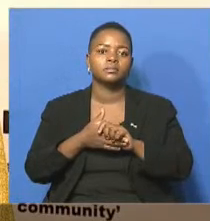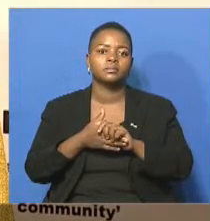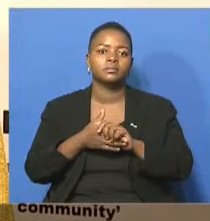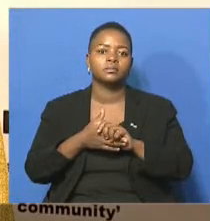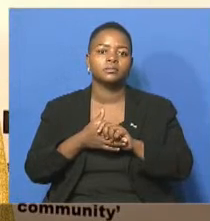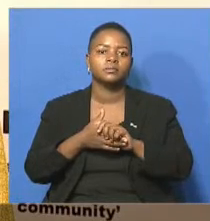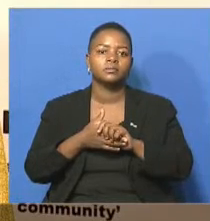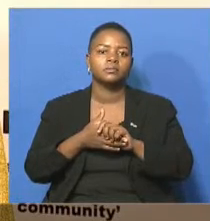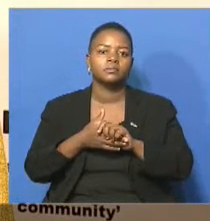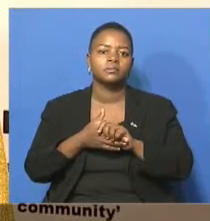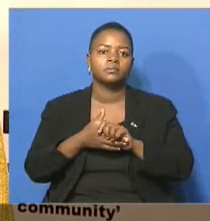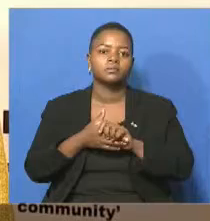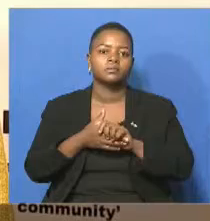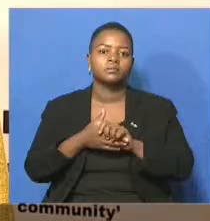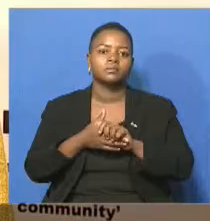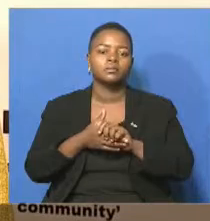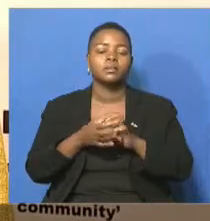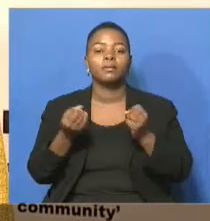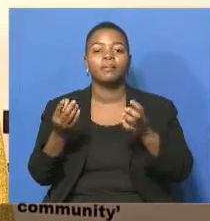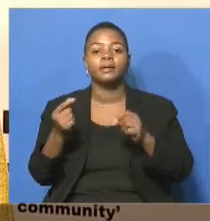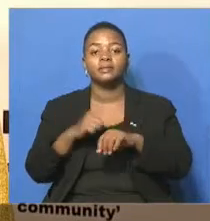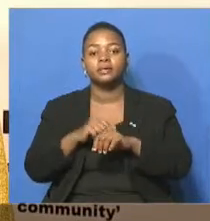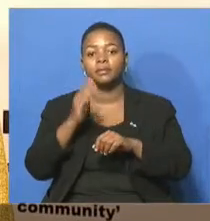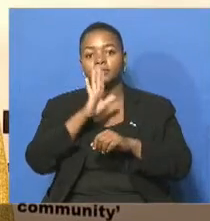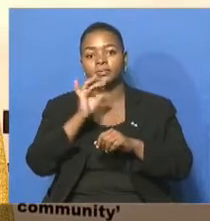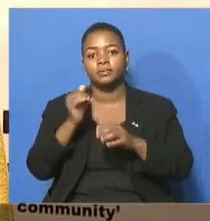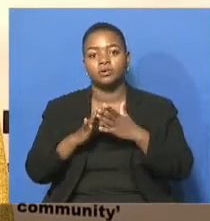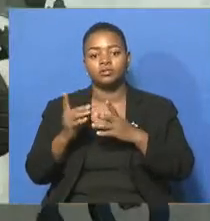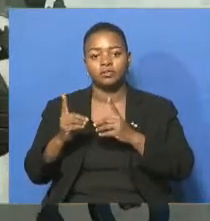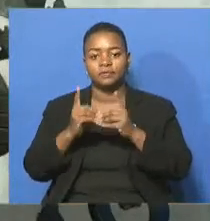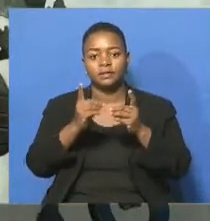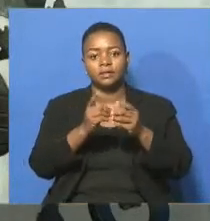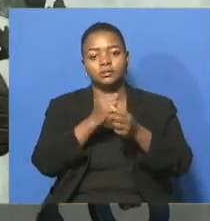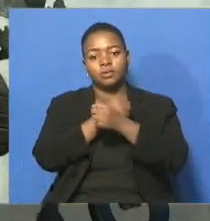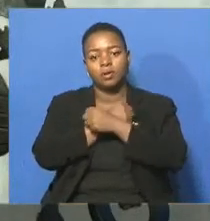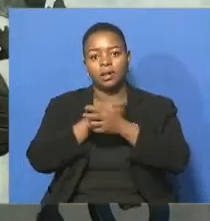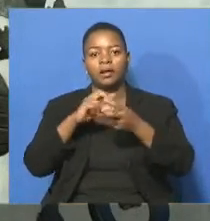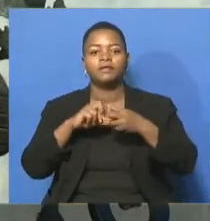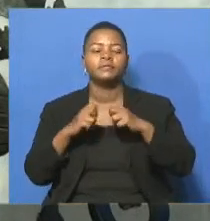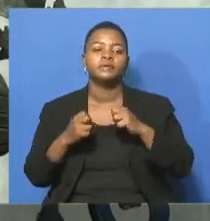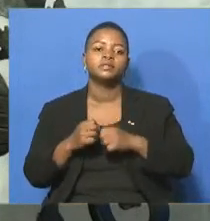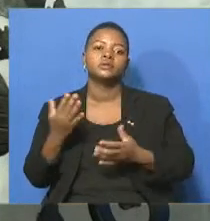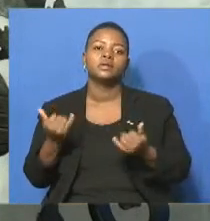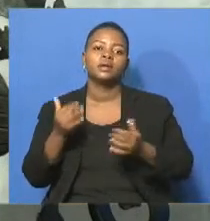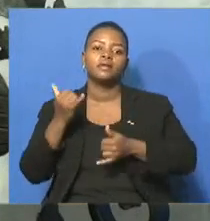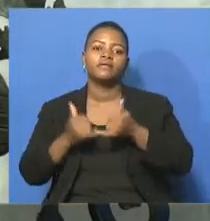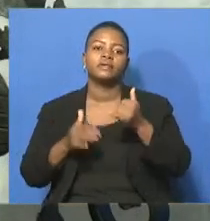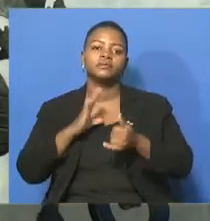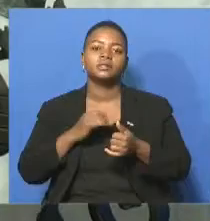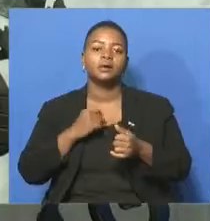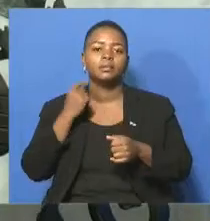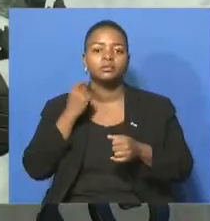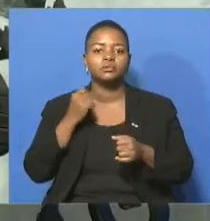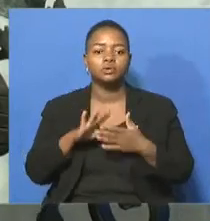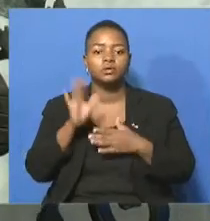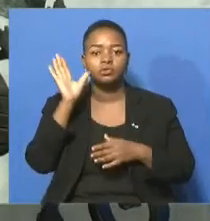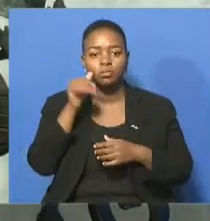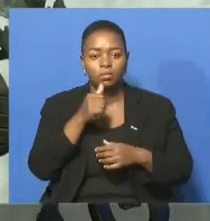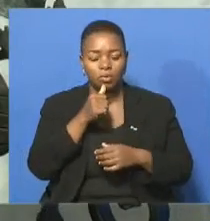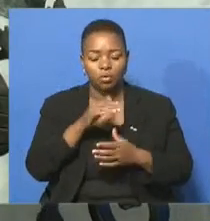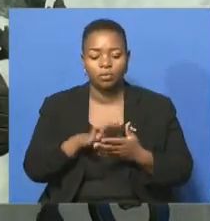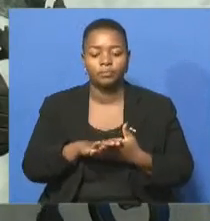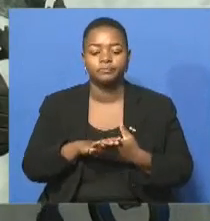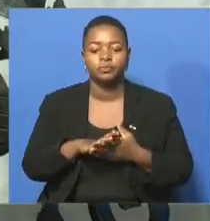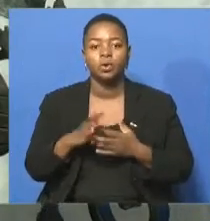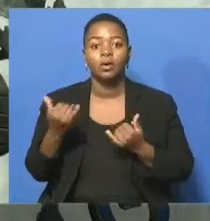a lot of times. Gongwe ha re connectela conversation re beletse gore kana le motsatsing la ka moso tota